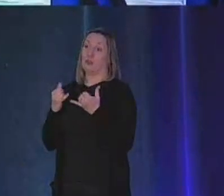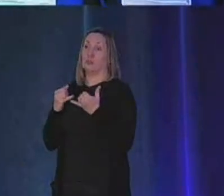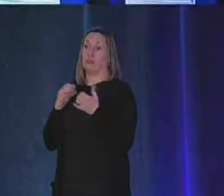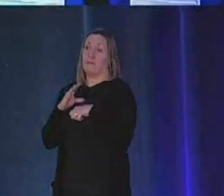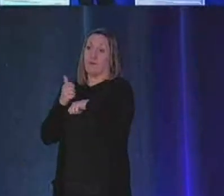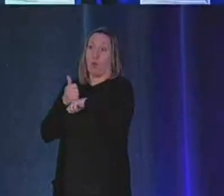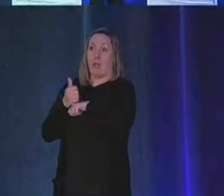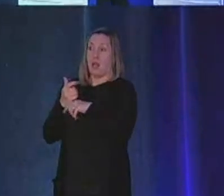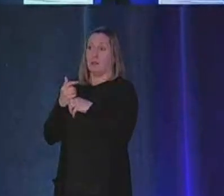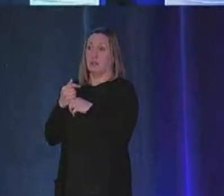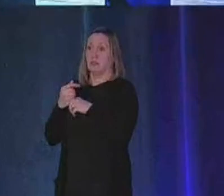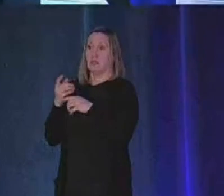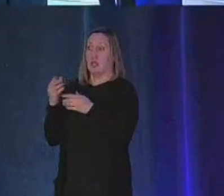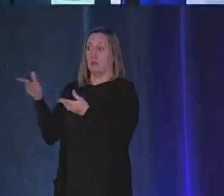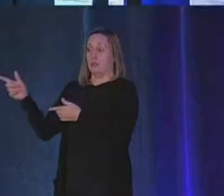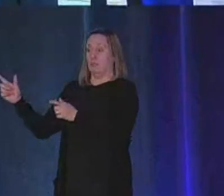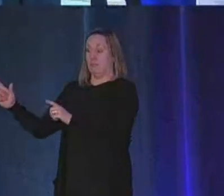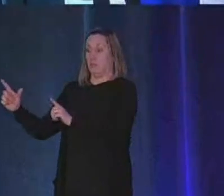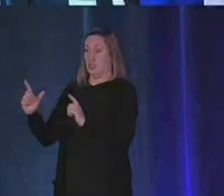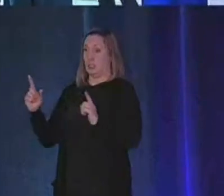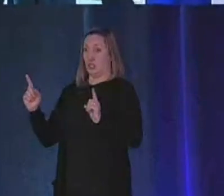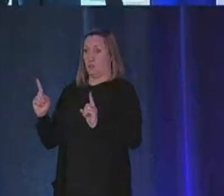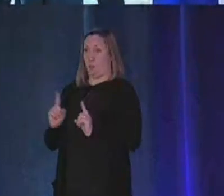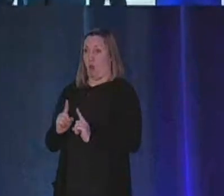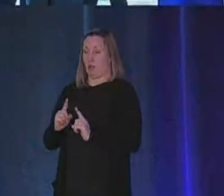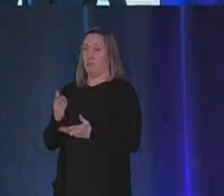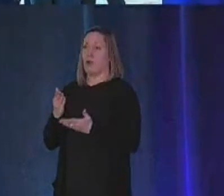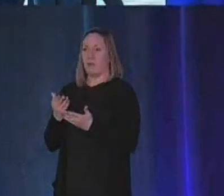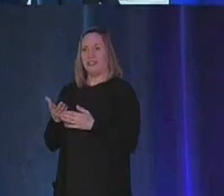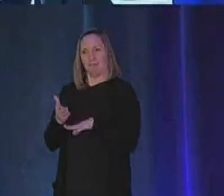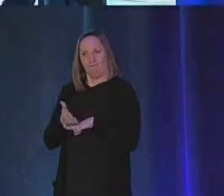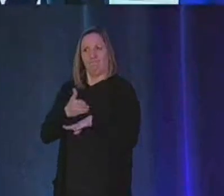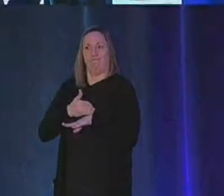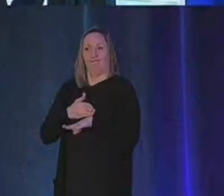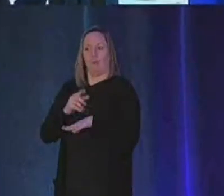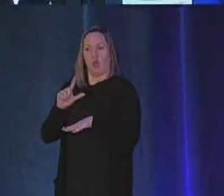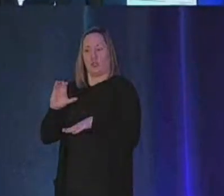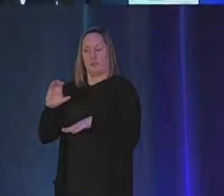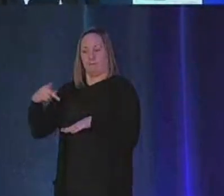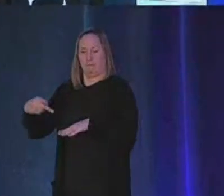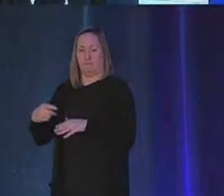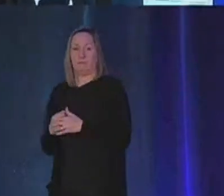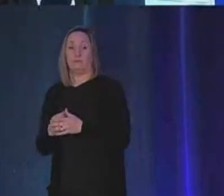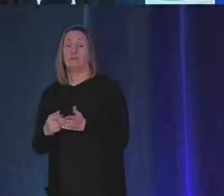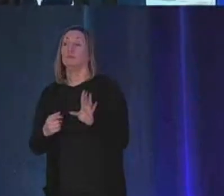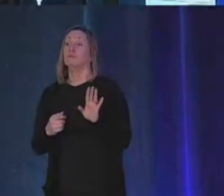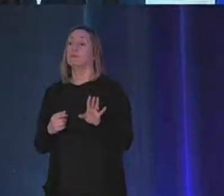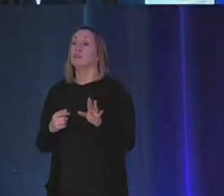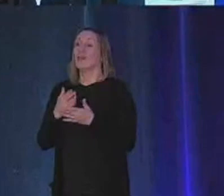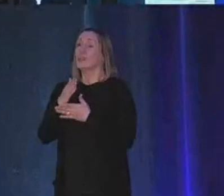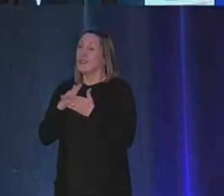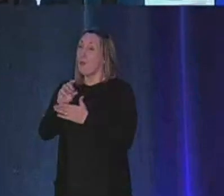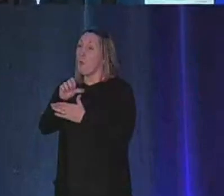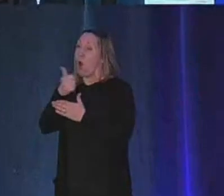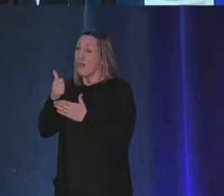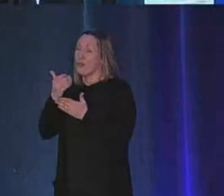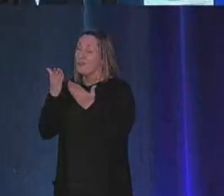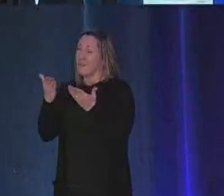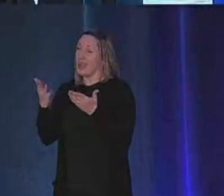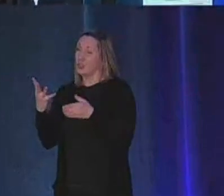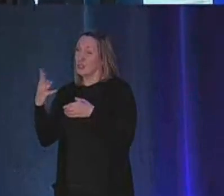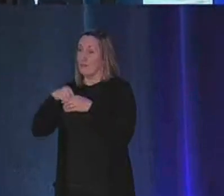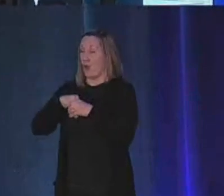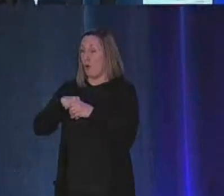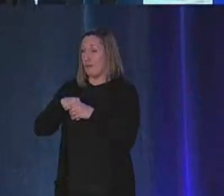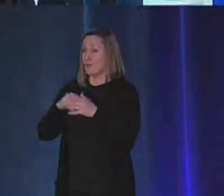in smaller, you're probably also going to improve your largest contentful paint. Now, there are some other factors